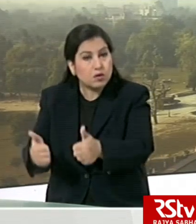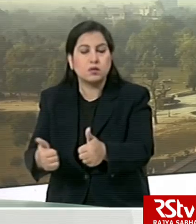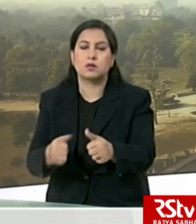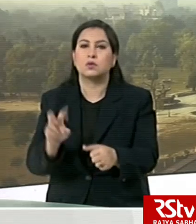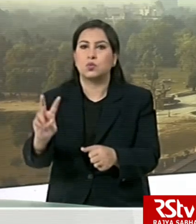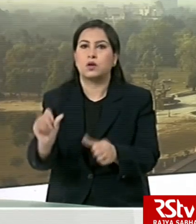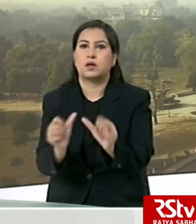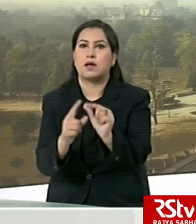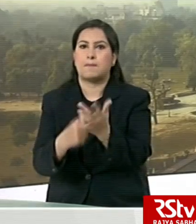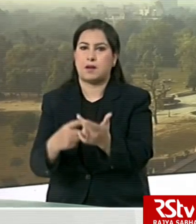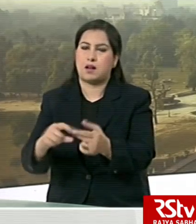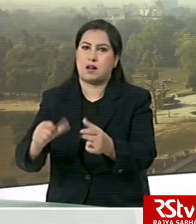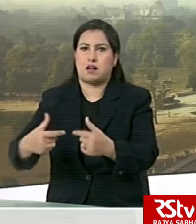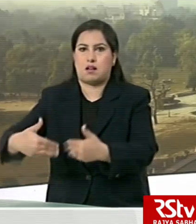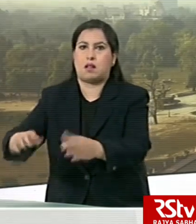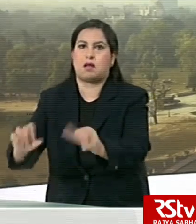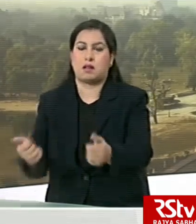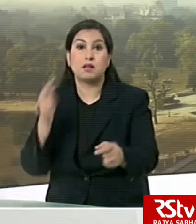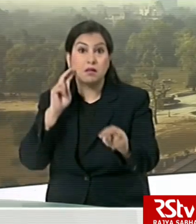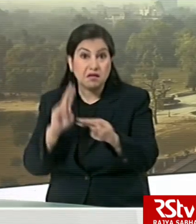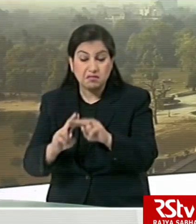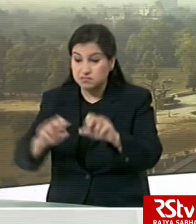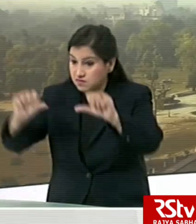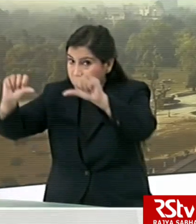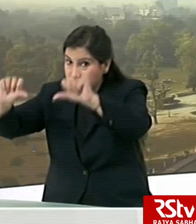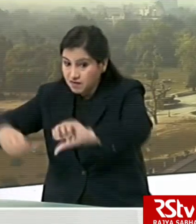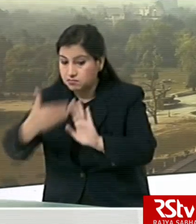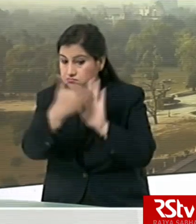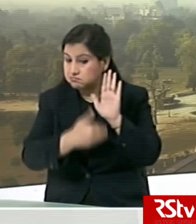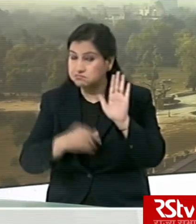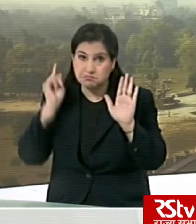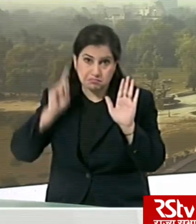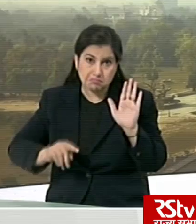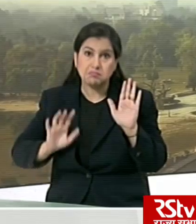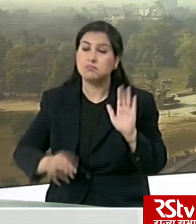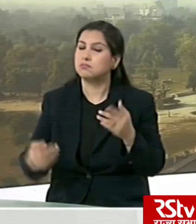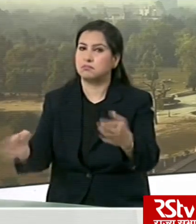only if there's a failure that will be seen anywhere.